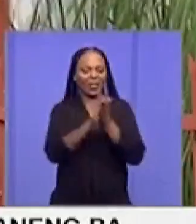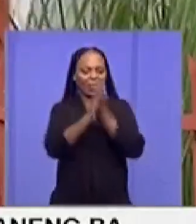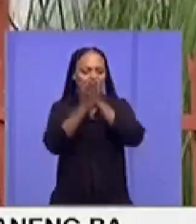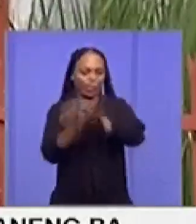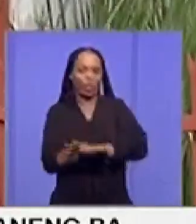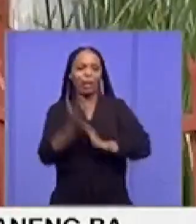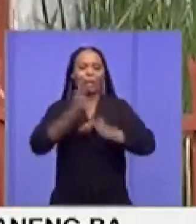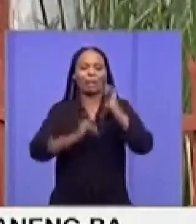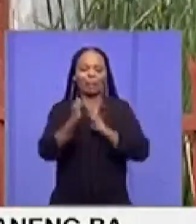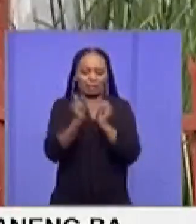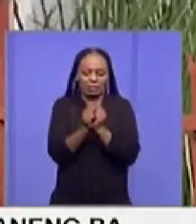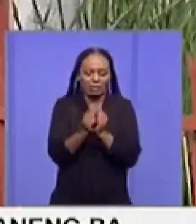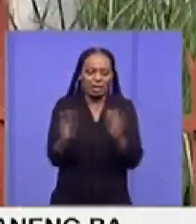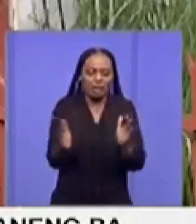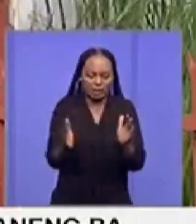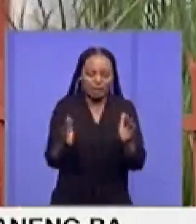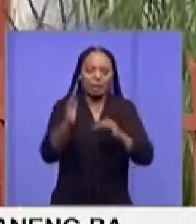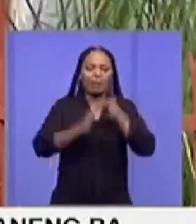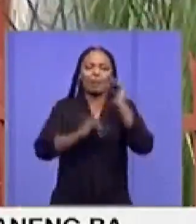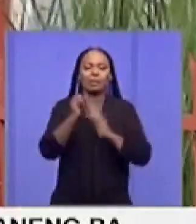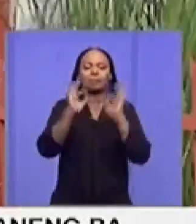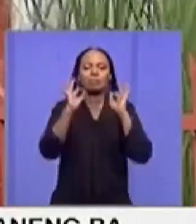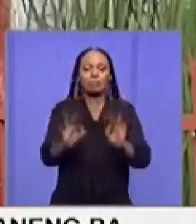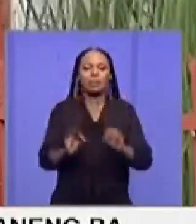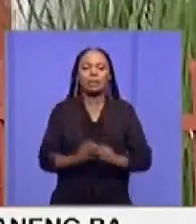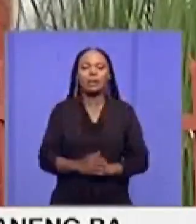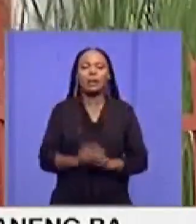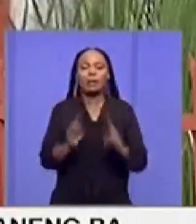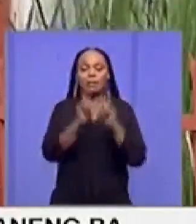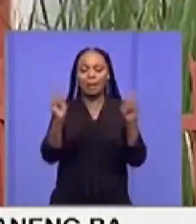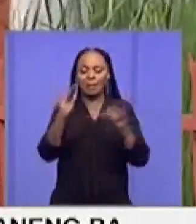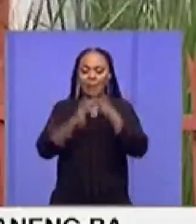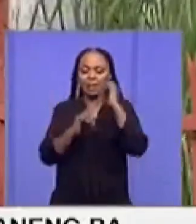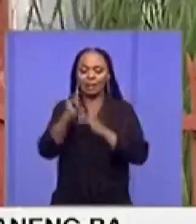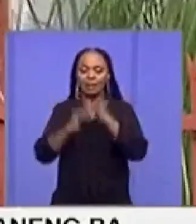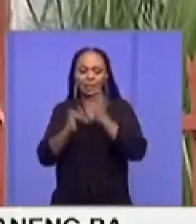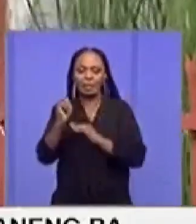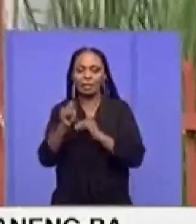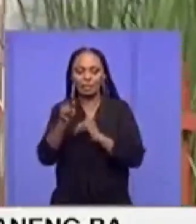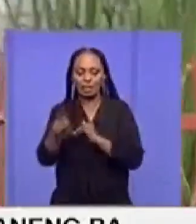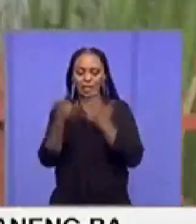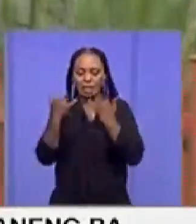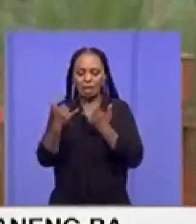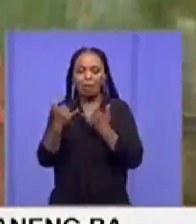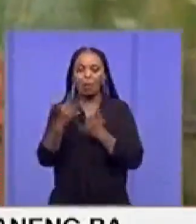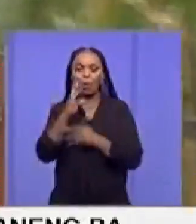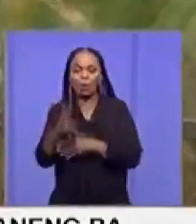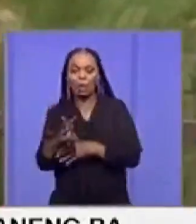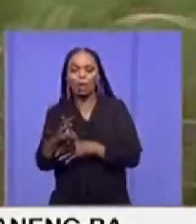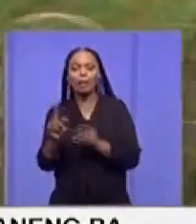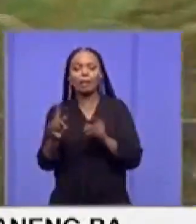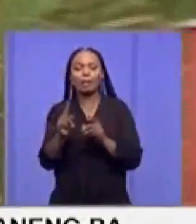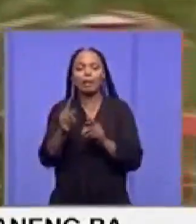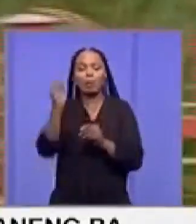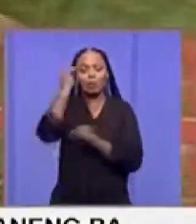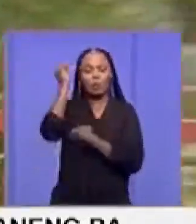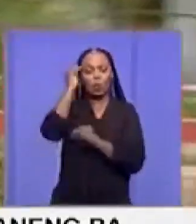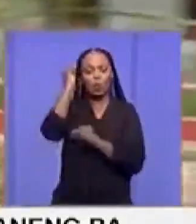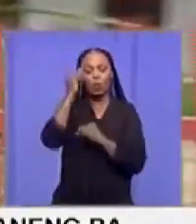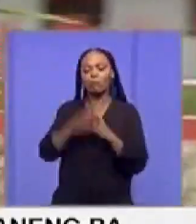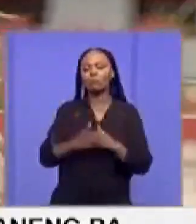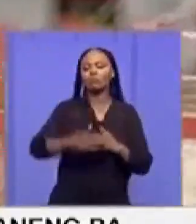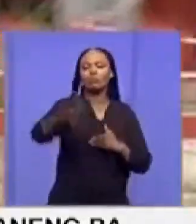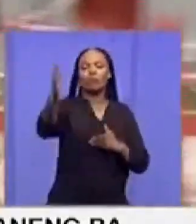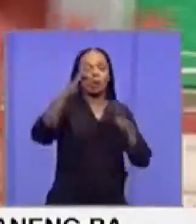re kgone gore re tlogore gona re ba fa moago mofsa re tsebe gore ke moago e leng gore re a tseba gore o ka